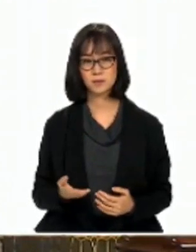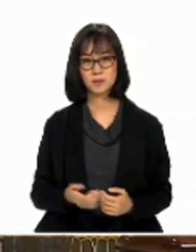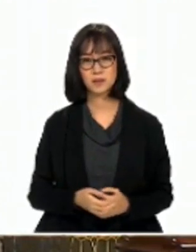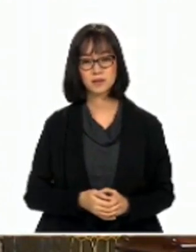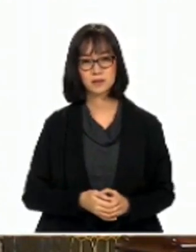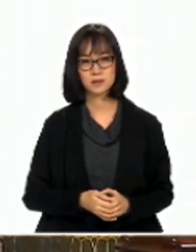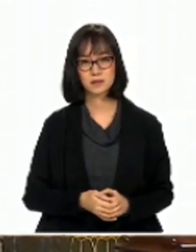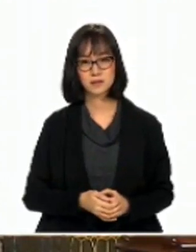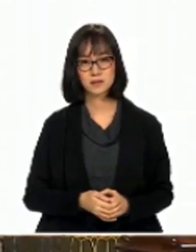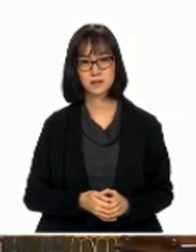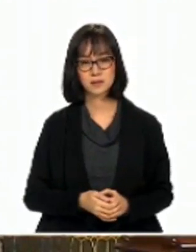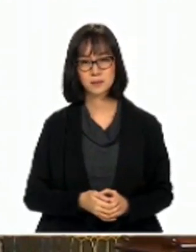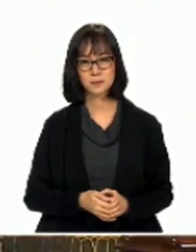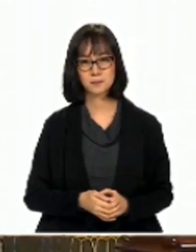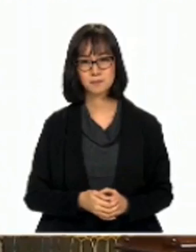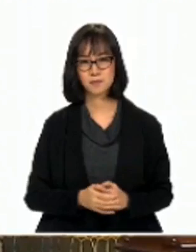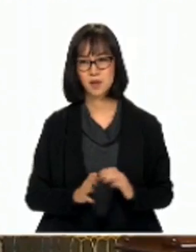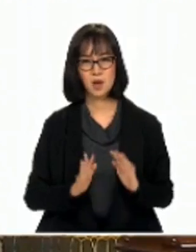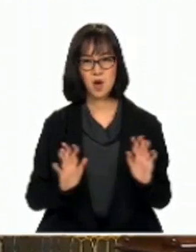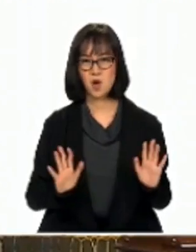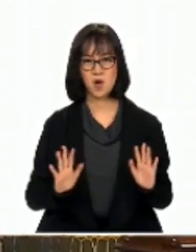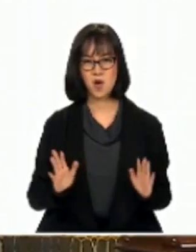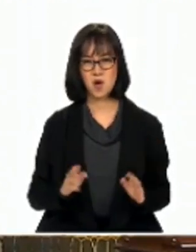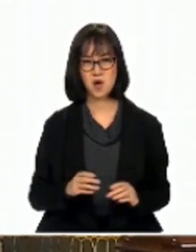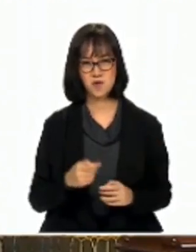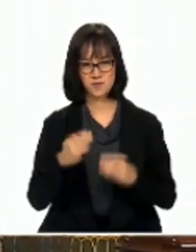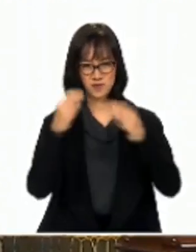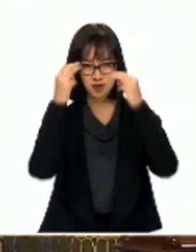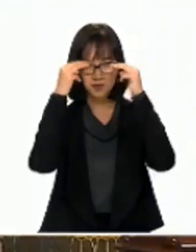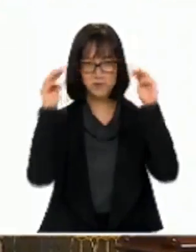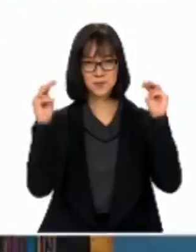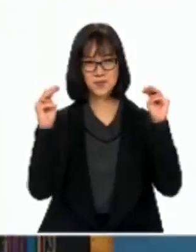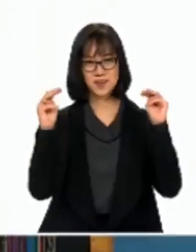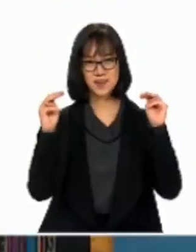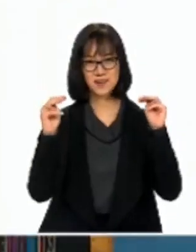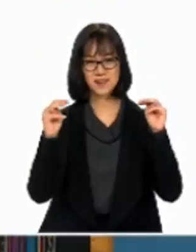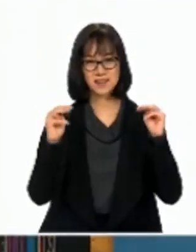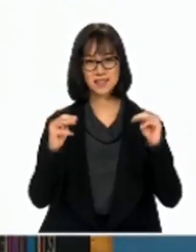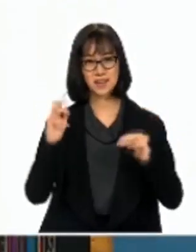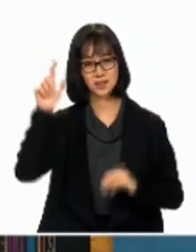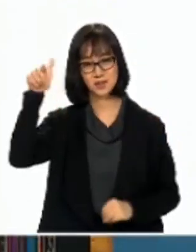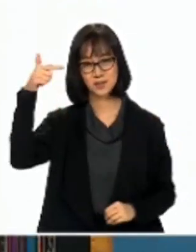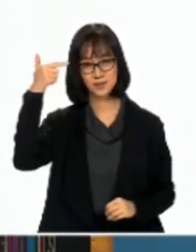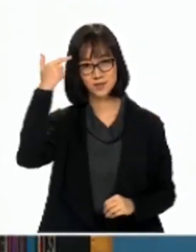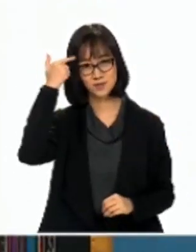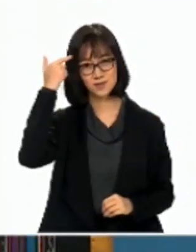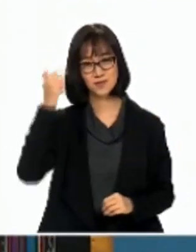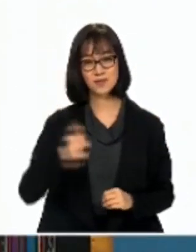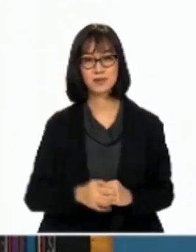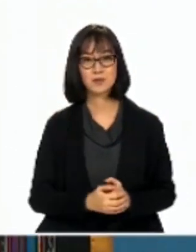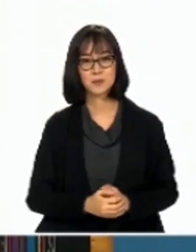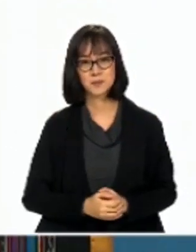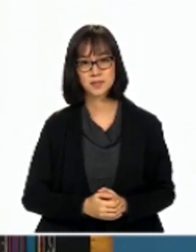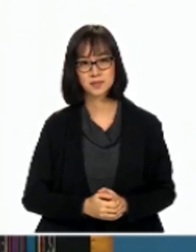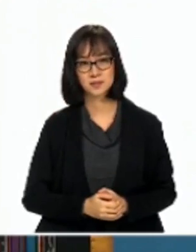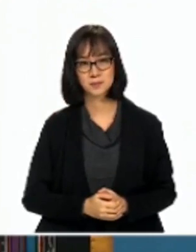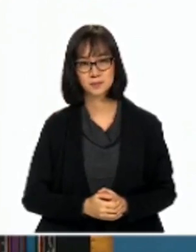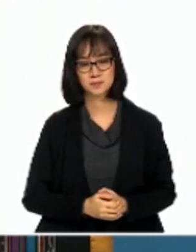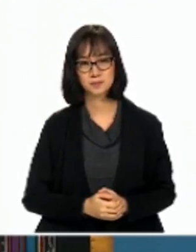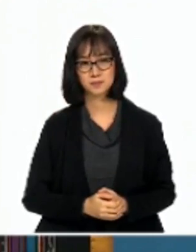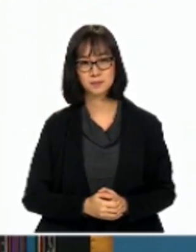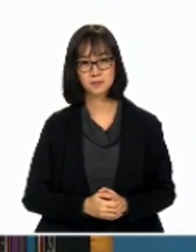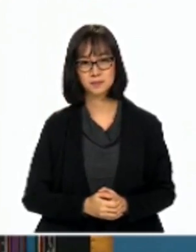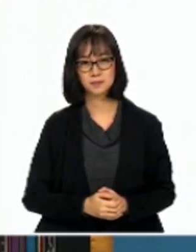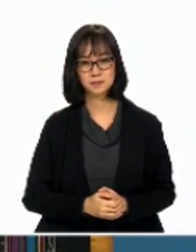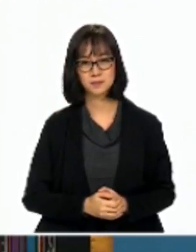no offense intended to the mayors and governors, to the local government. Pero yung